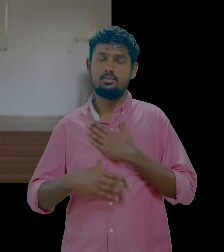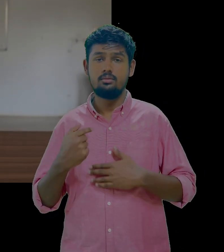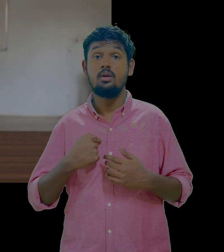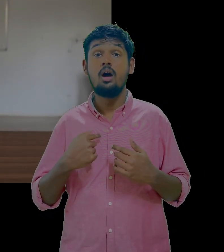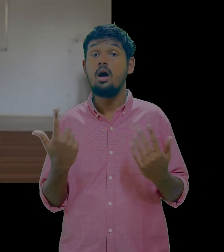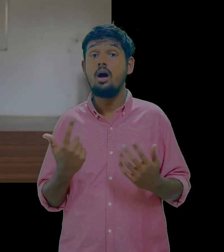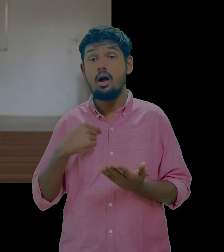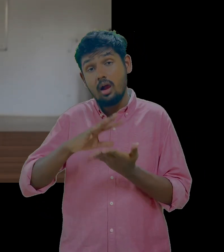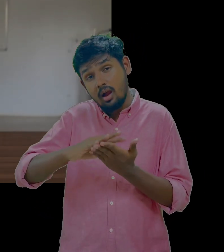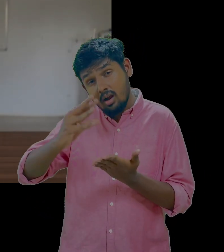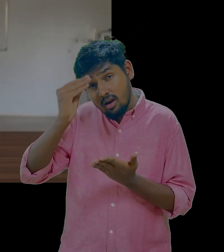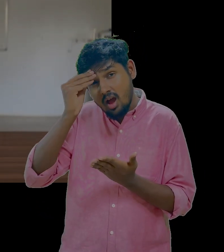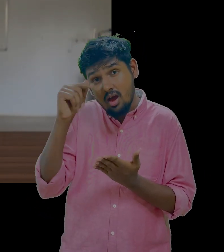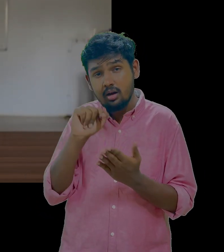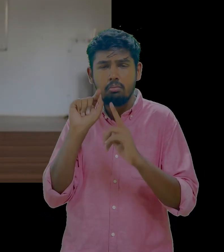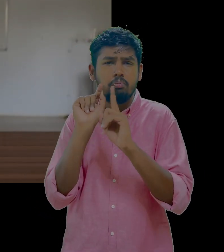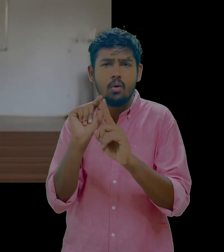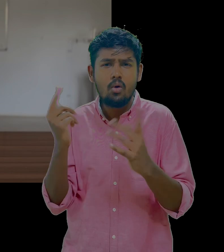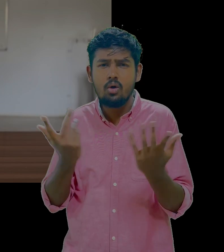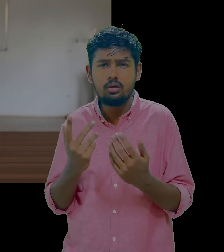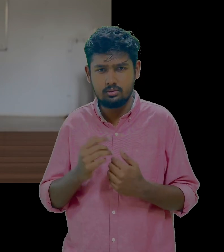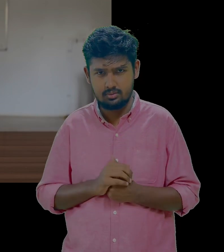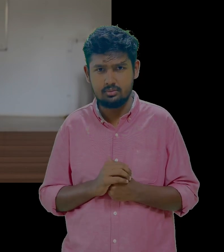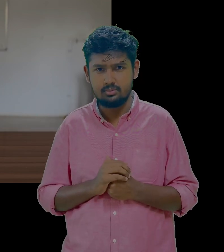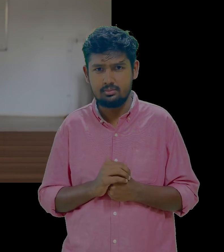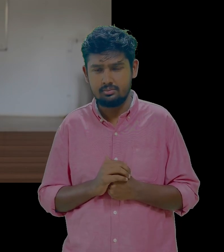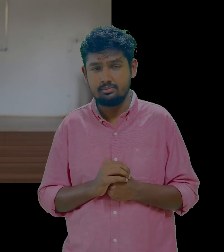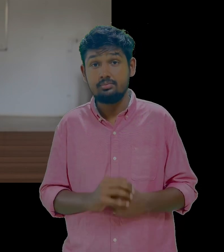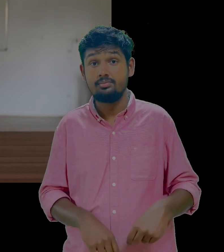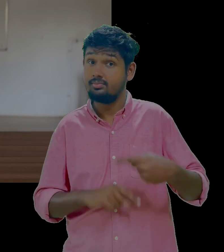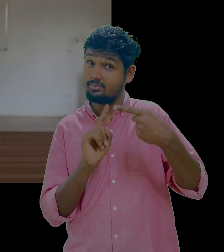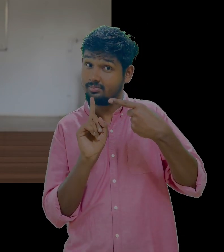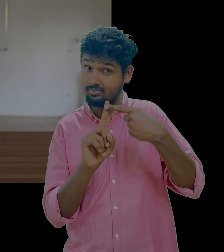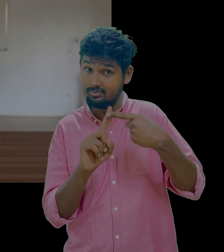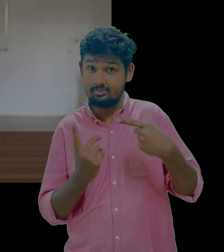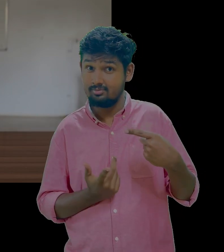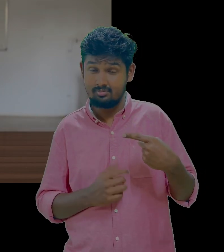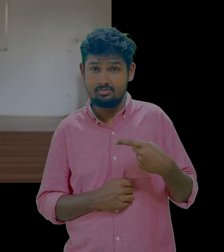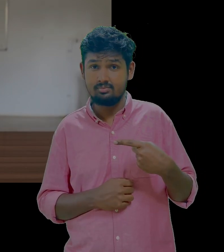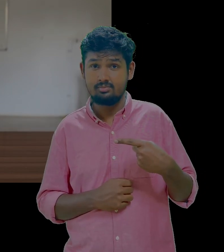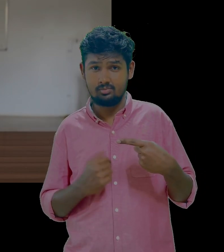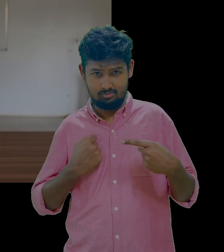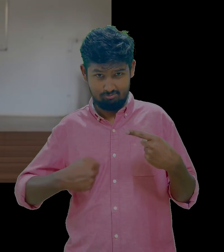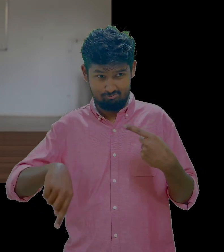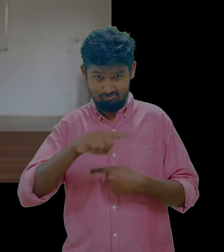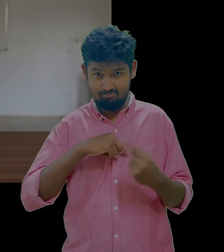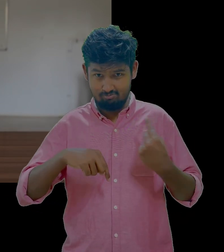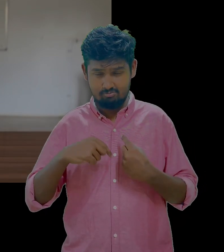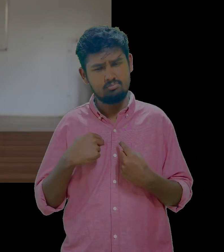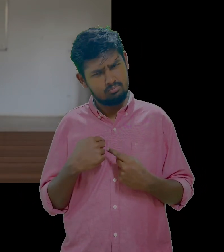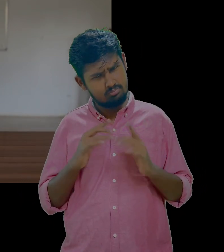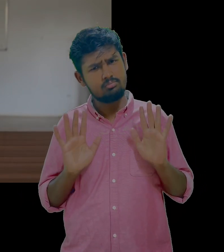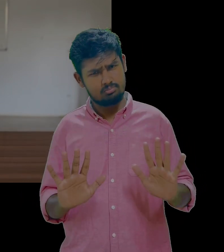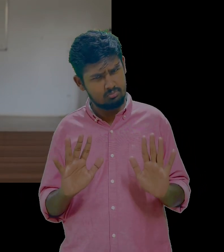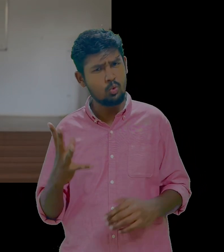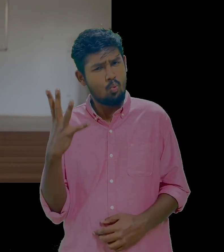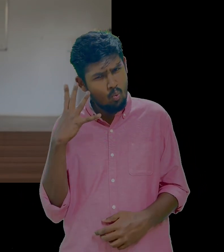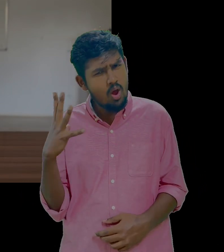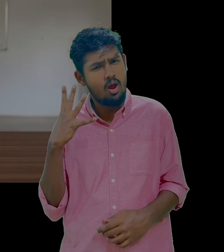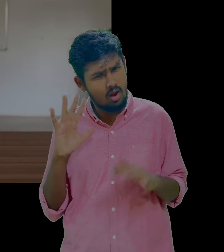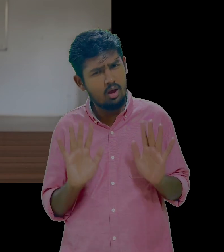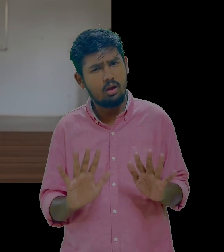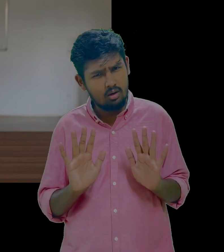So let me talk to you about what I really, reflecting on those two anecdotes that I shared, what I did really